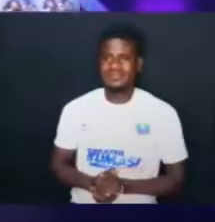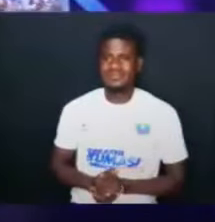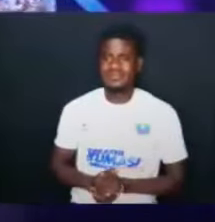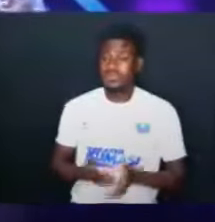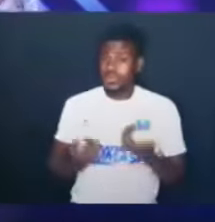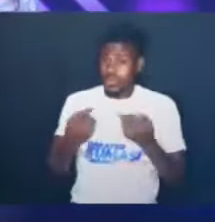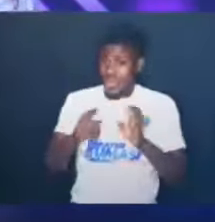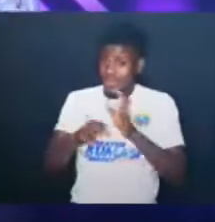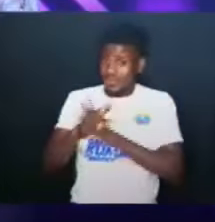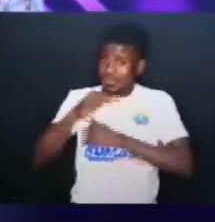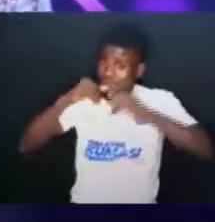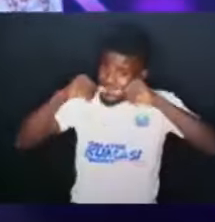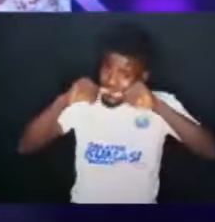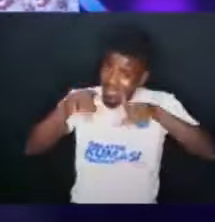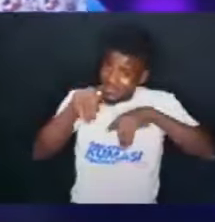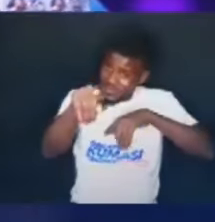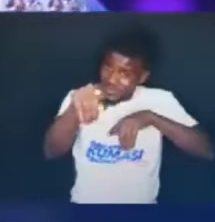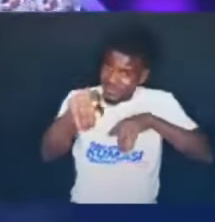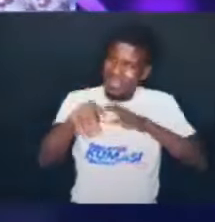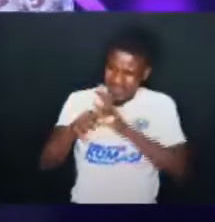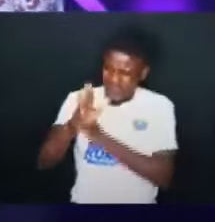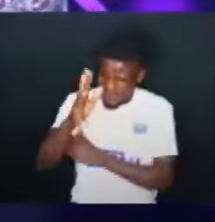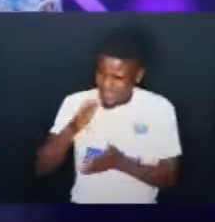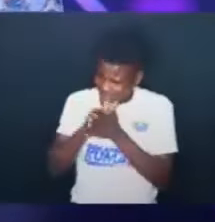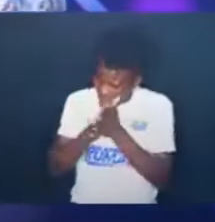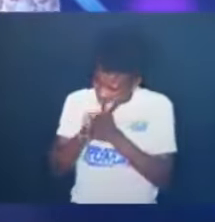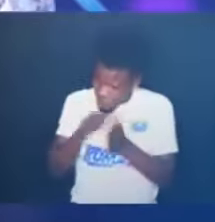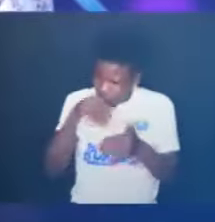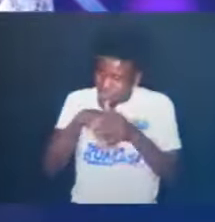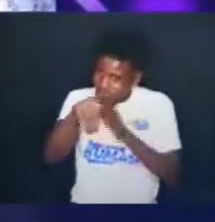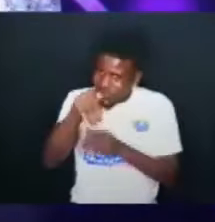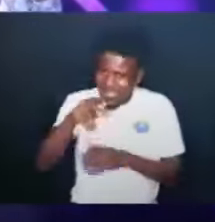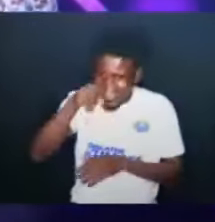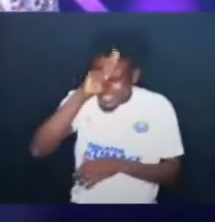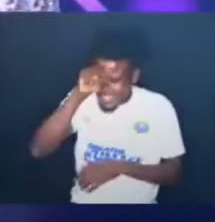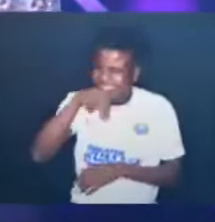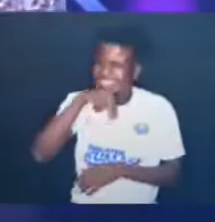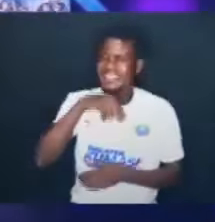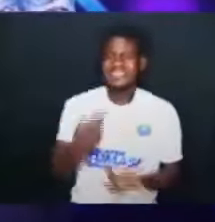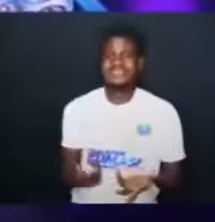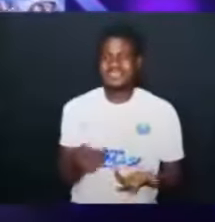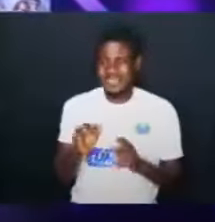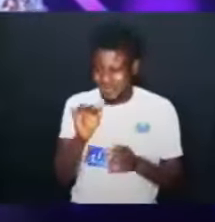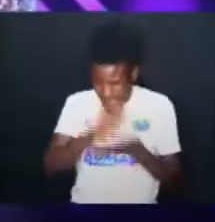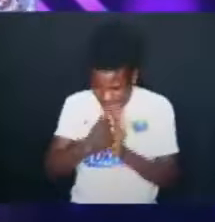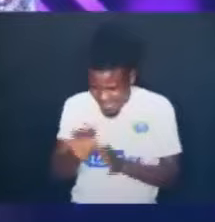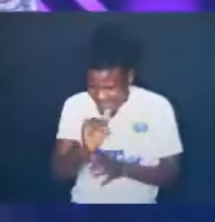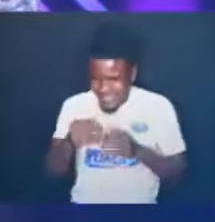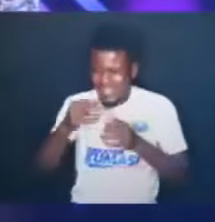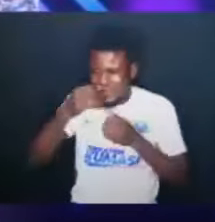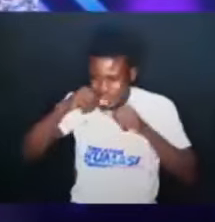when God blesses you, He is interested in your goats. So you have never